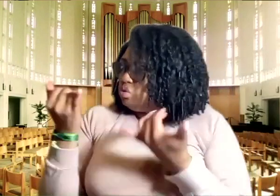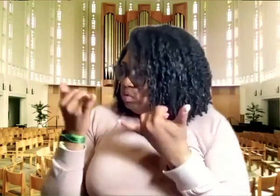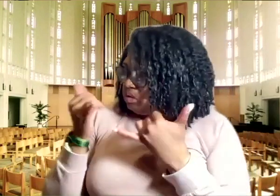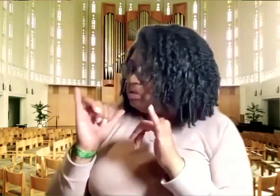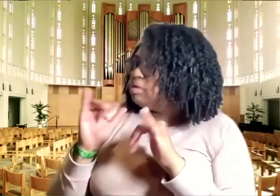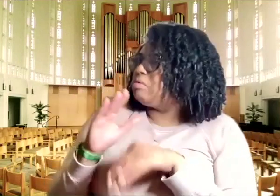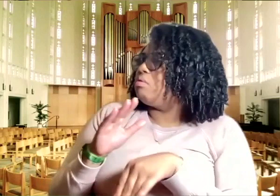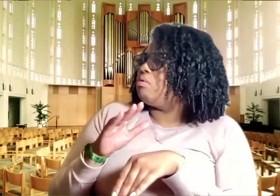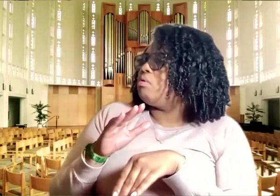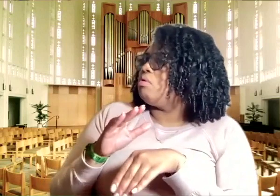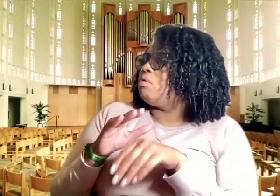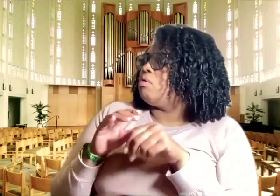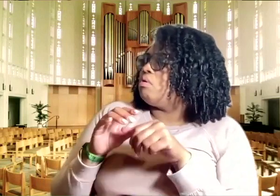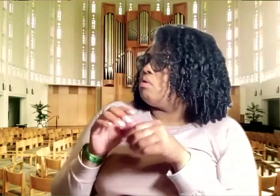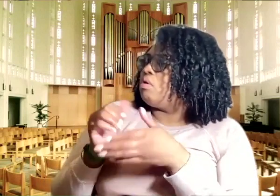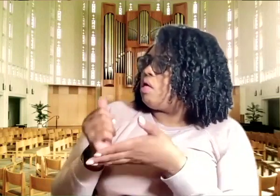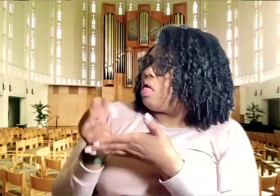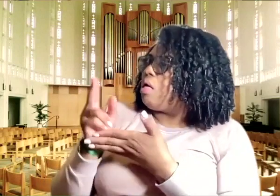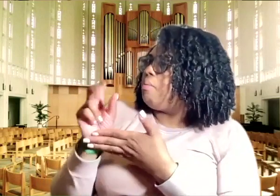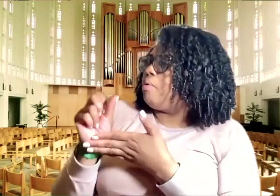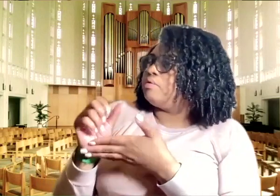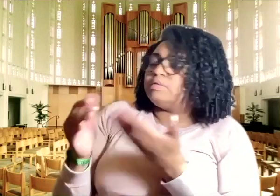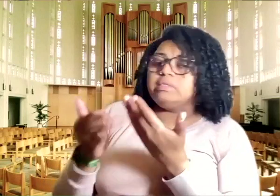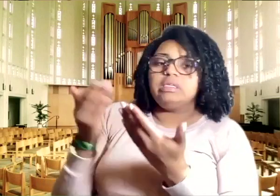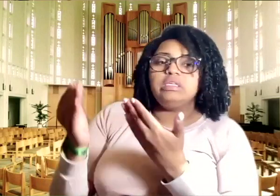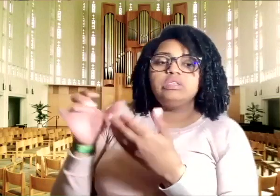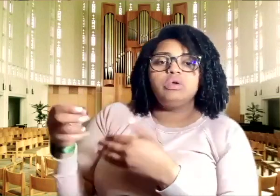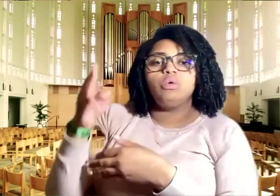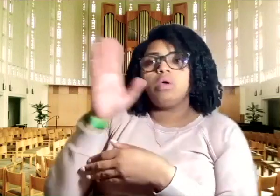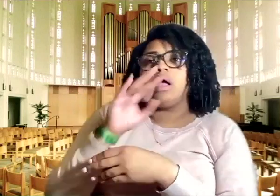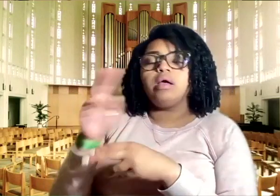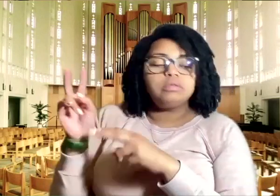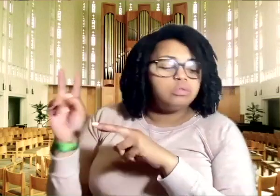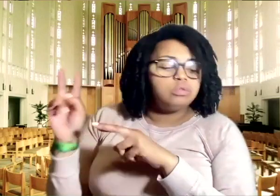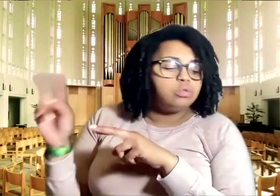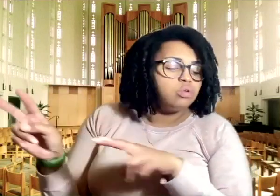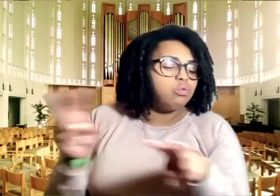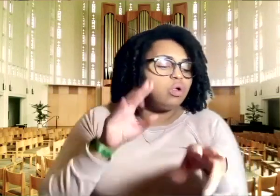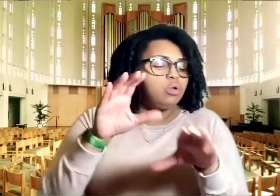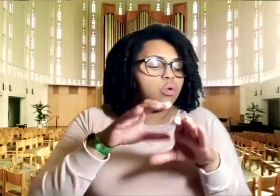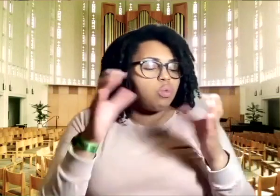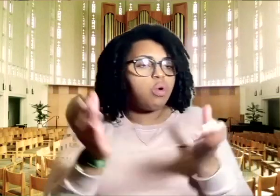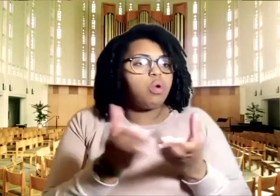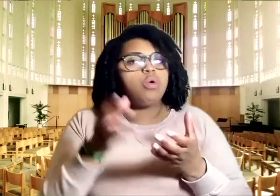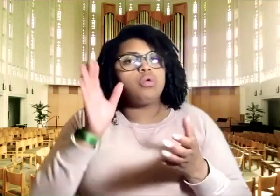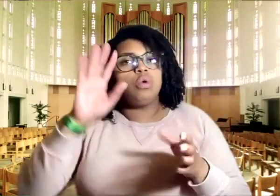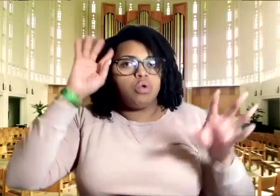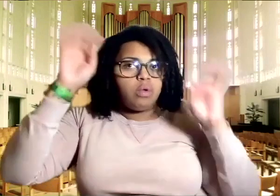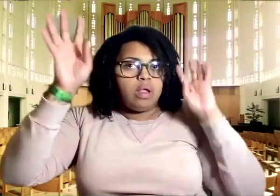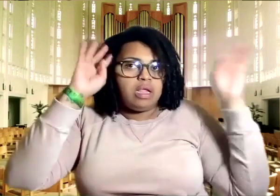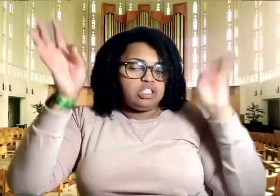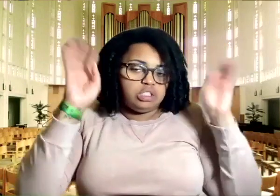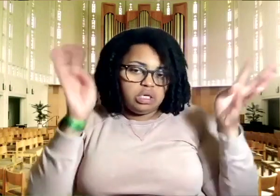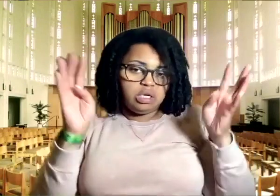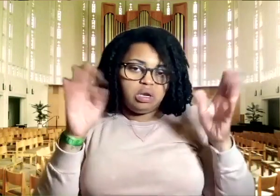It is easy, O God, to look around your world, your creation,